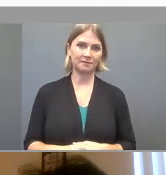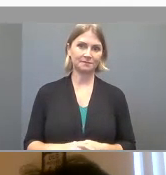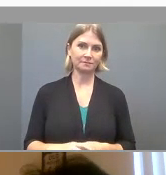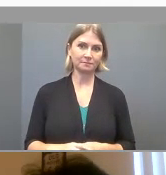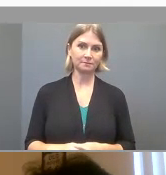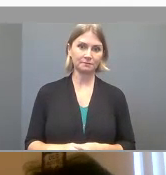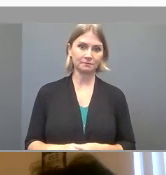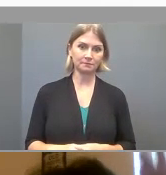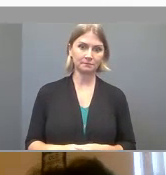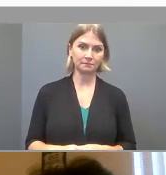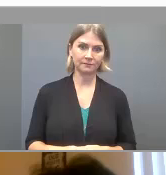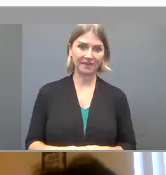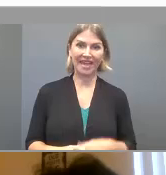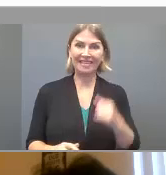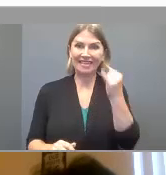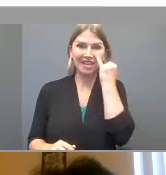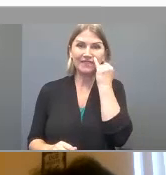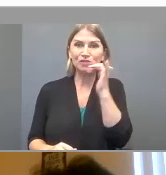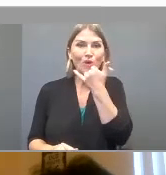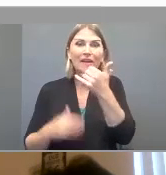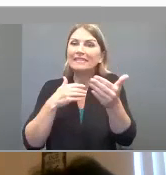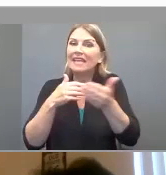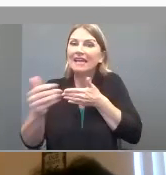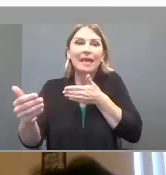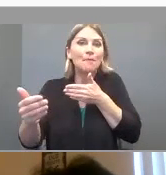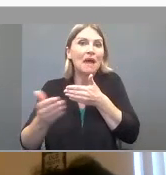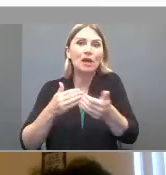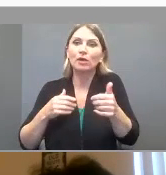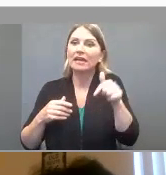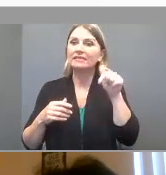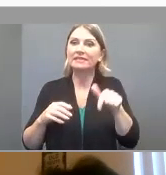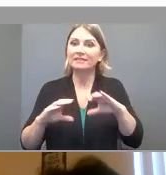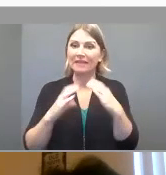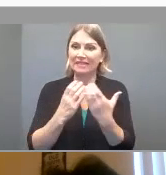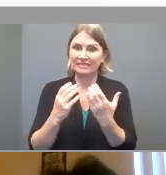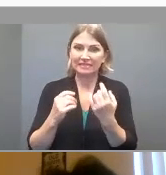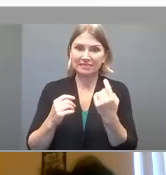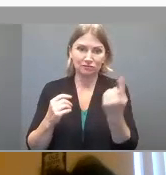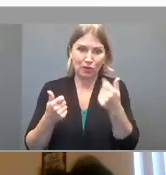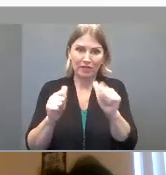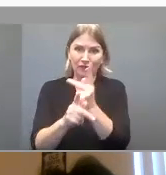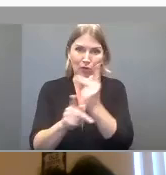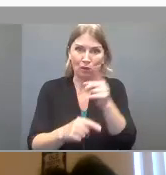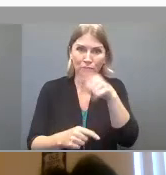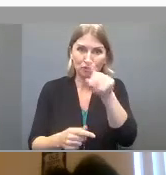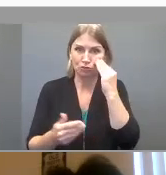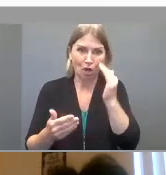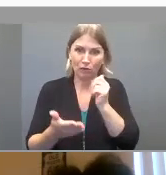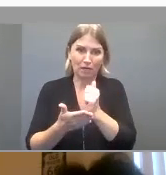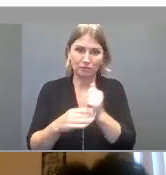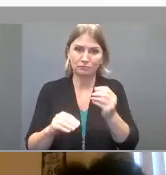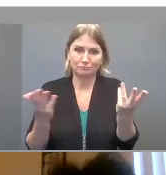And wrong answers are fine. Again, this course is not, I mean, this class is not graded, right? I mean, only the quiz and homeworks and exams are graded. So you can say